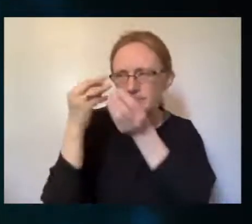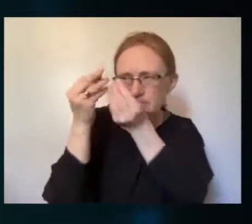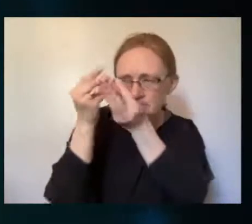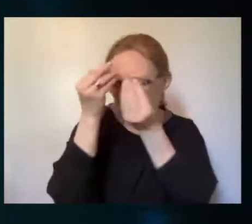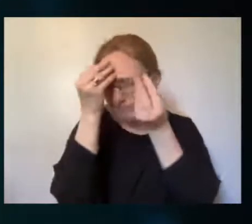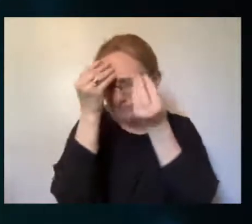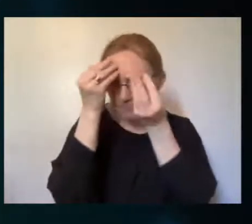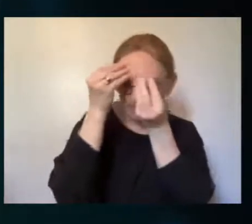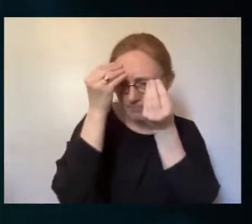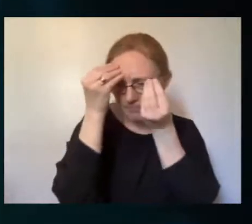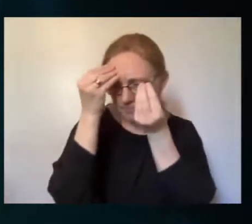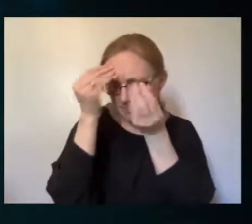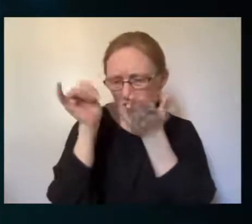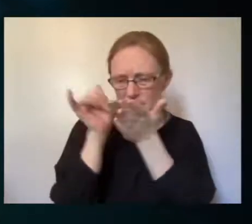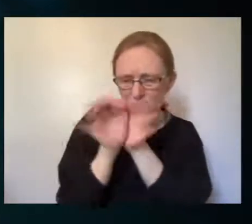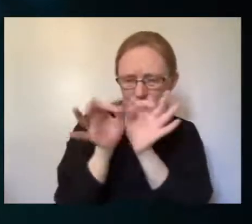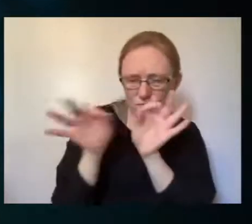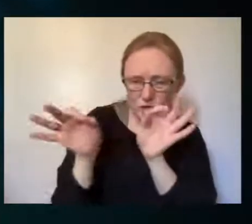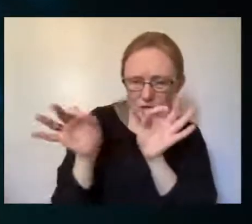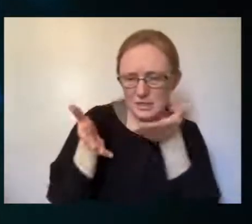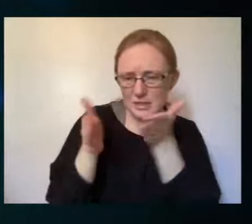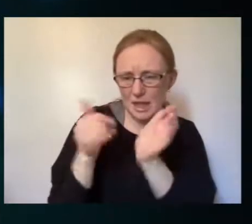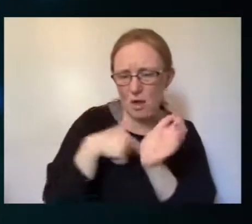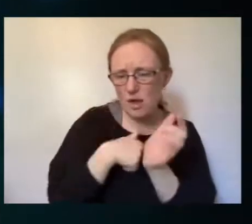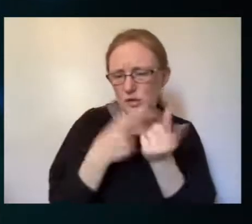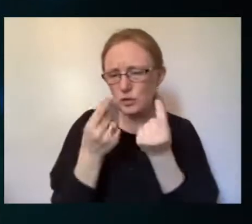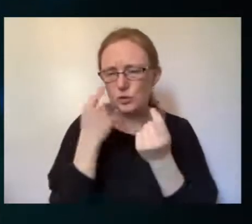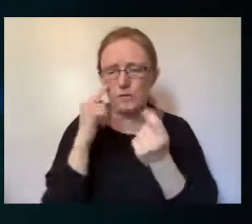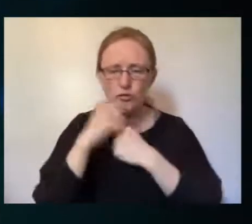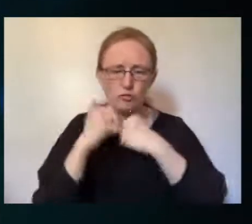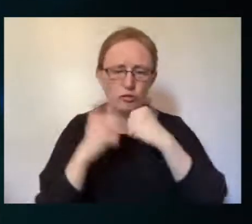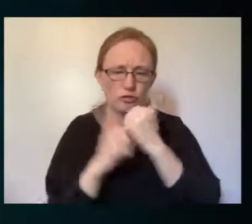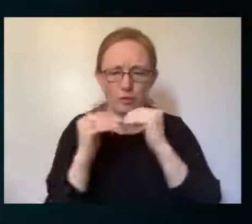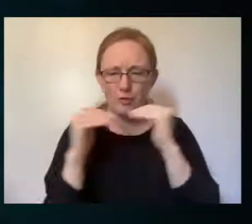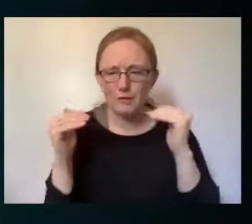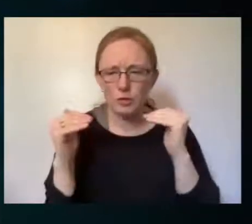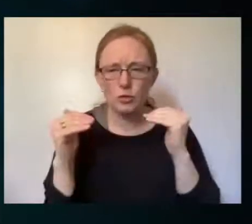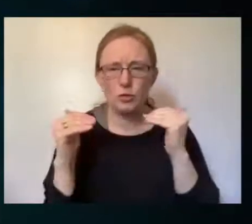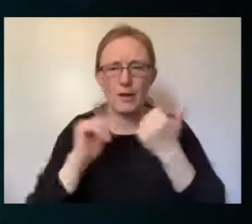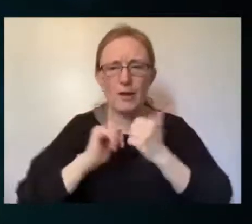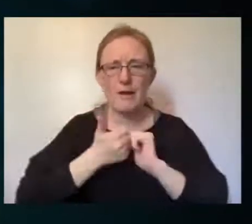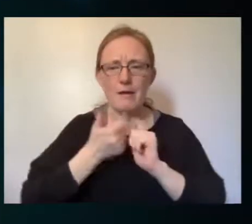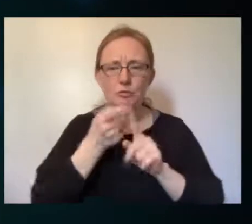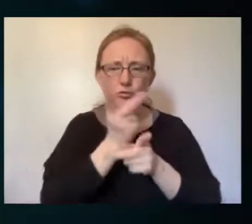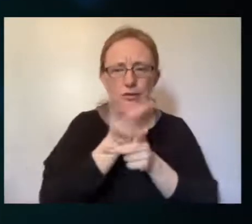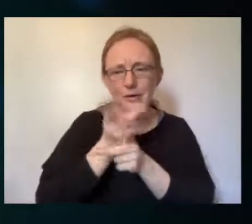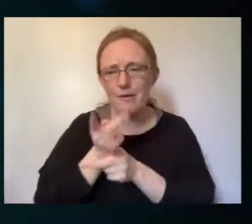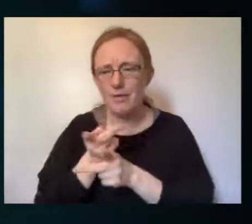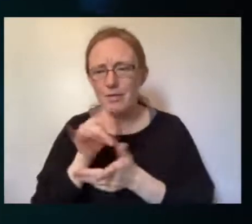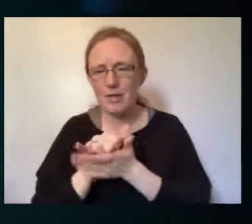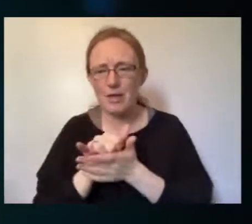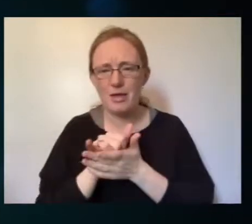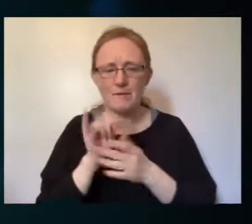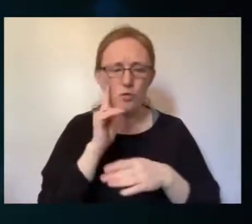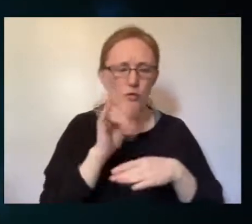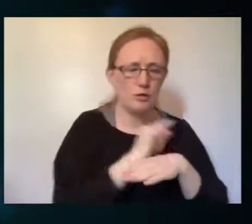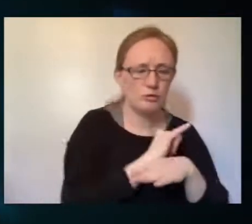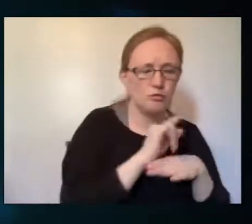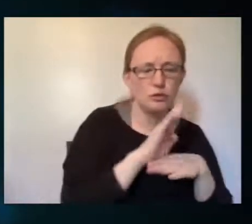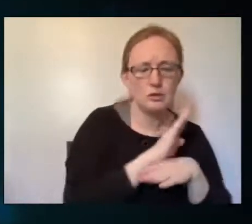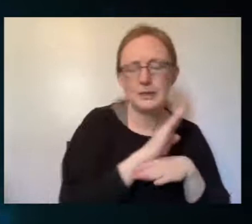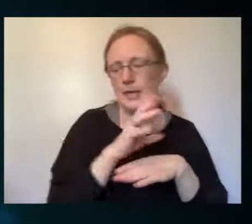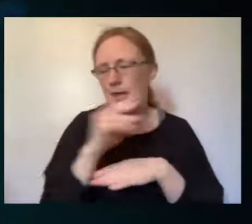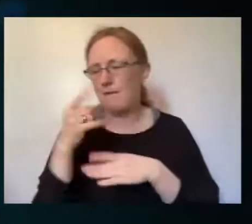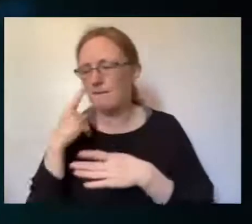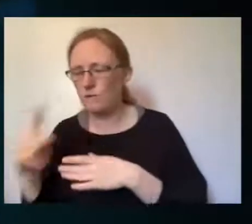like, what can that phrase allow us to do at the structural level to treat and to understand problems of equity